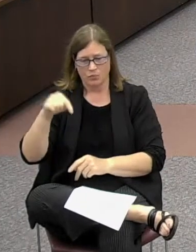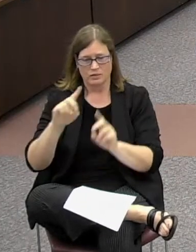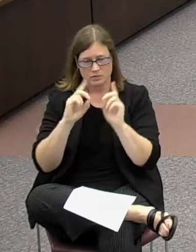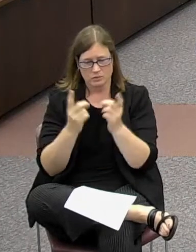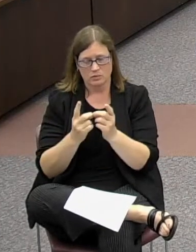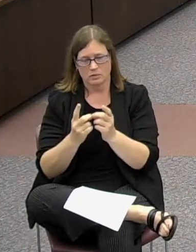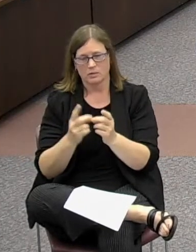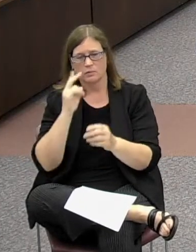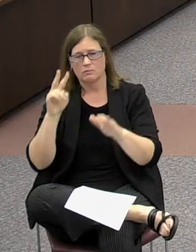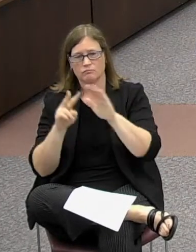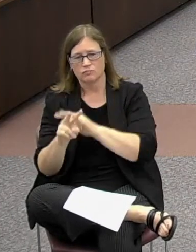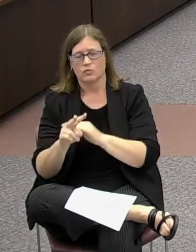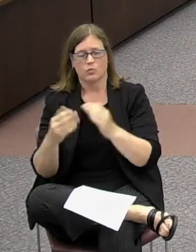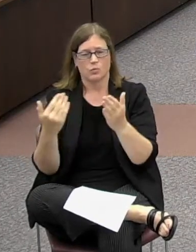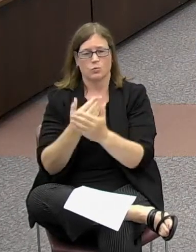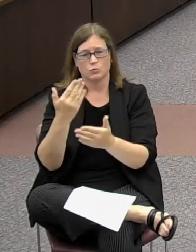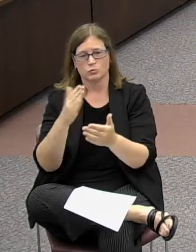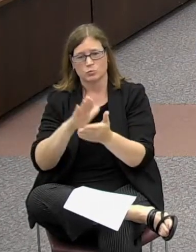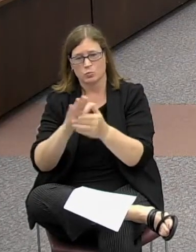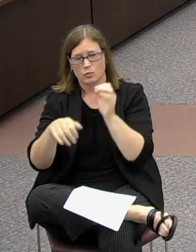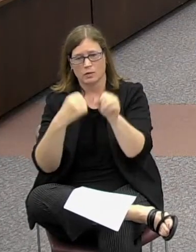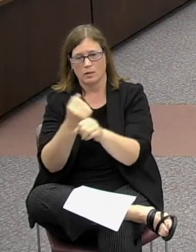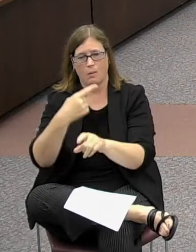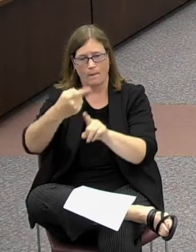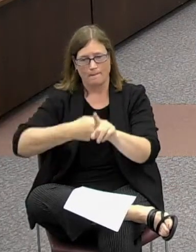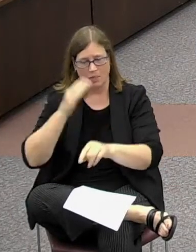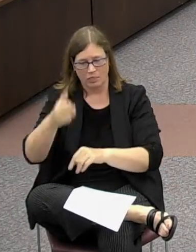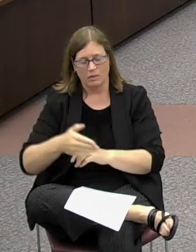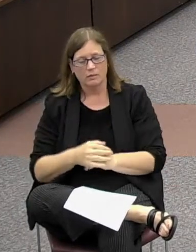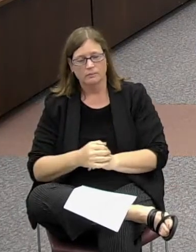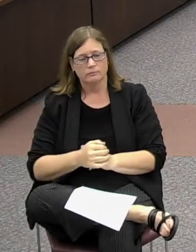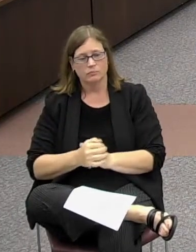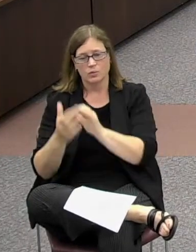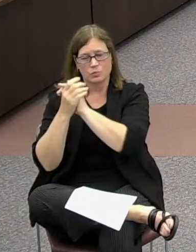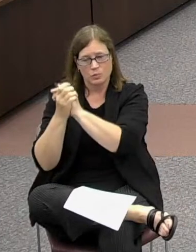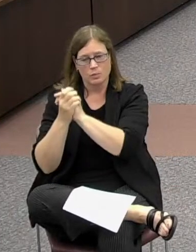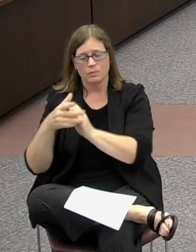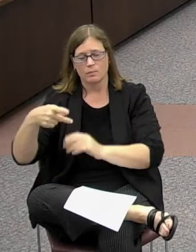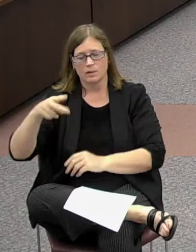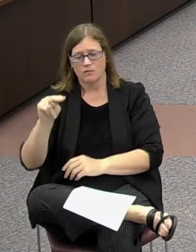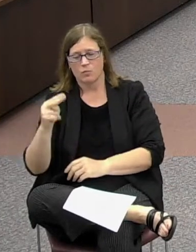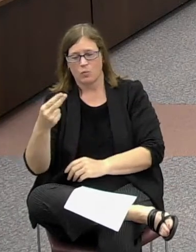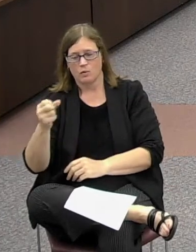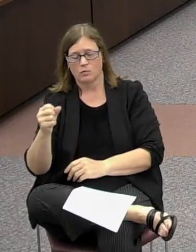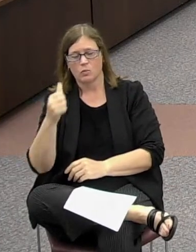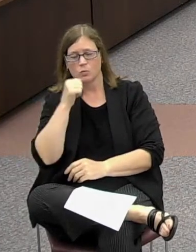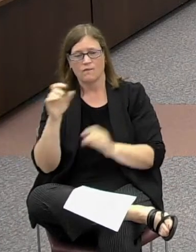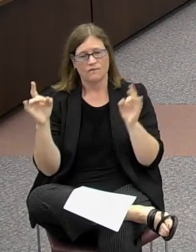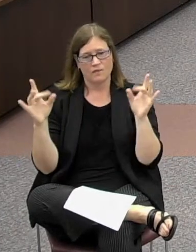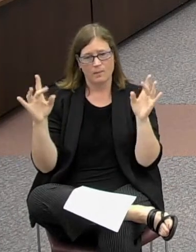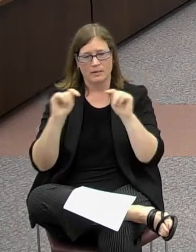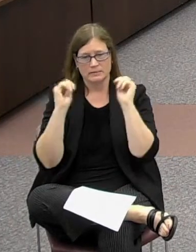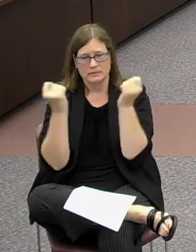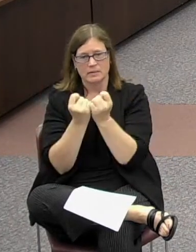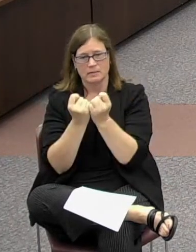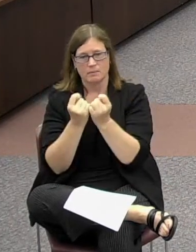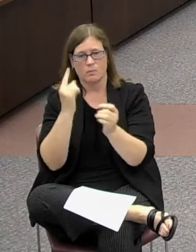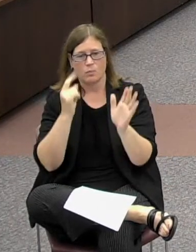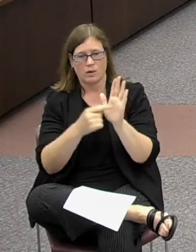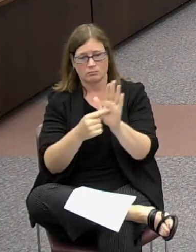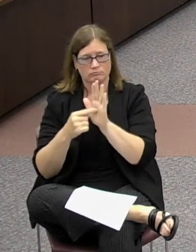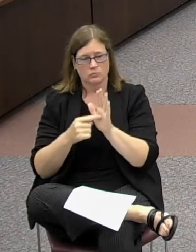look to embark on a new school year in about a month. And congratulations to Plainfield North High School girls volleyball team for being recognized